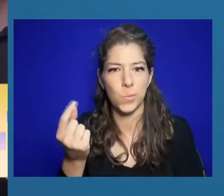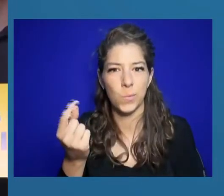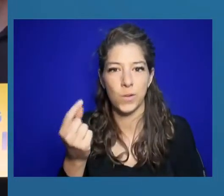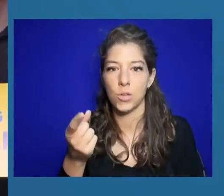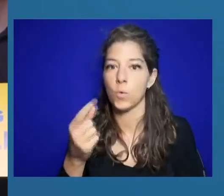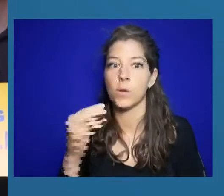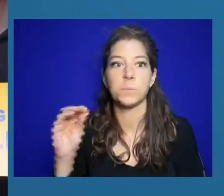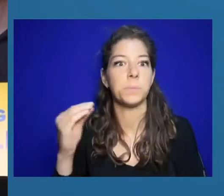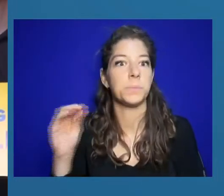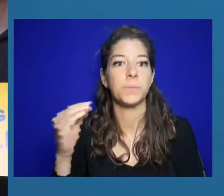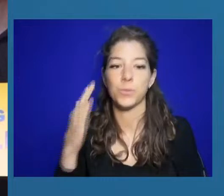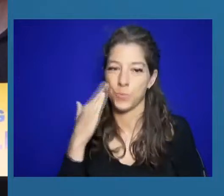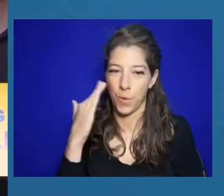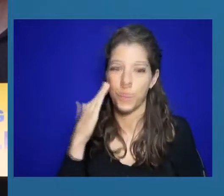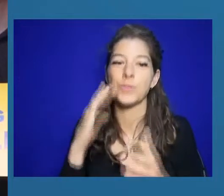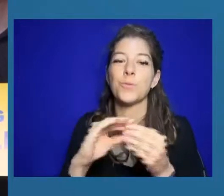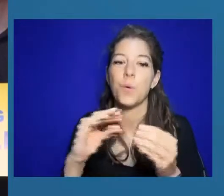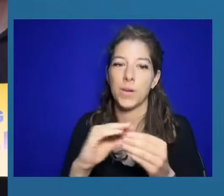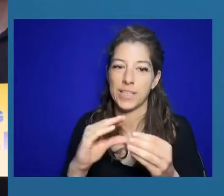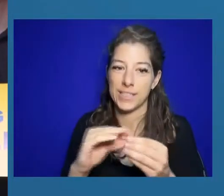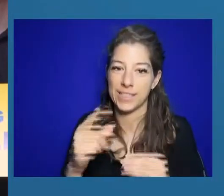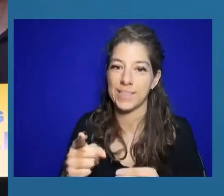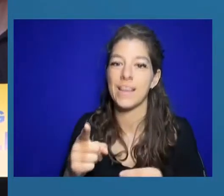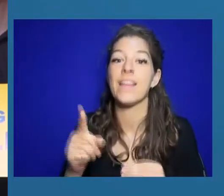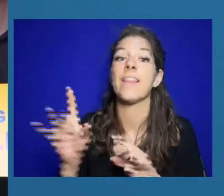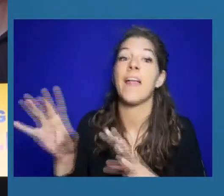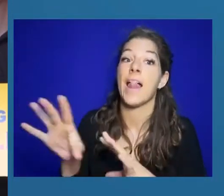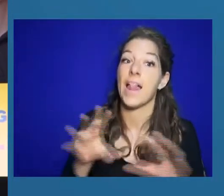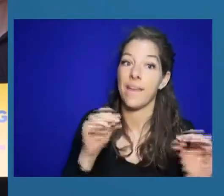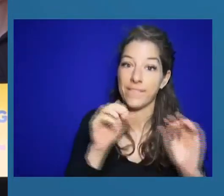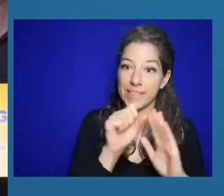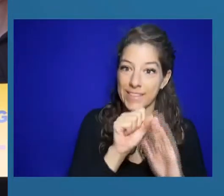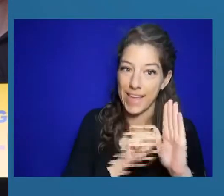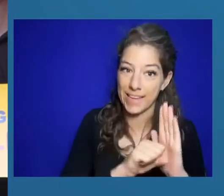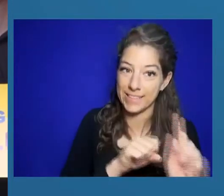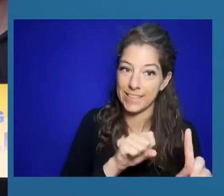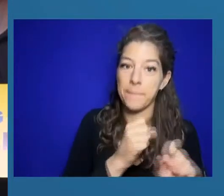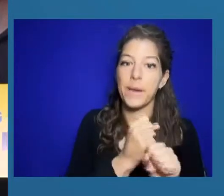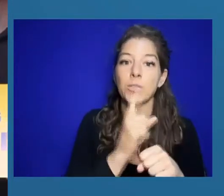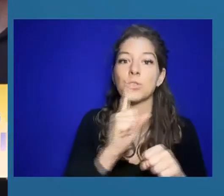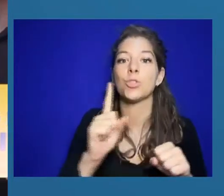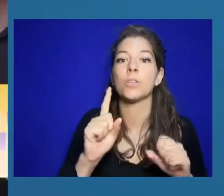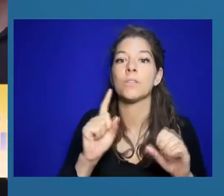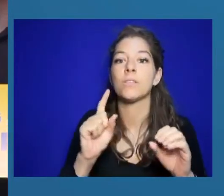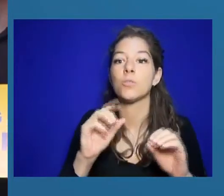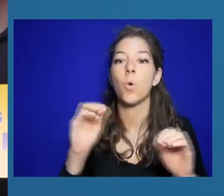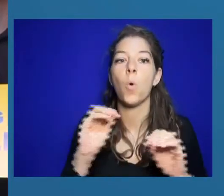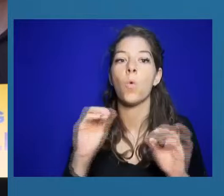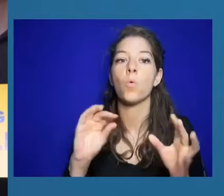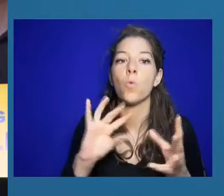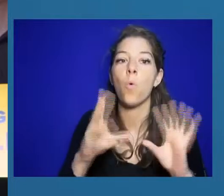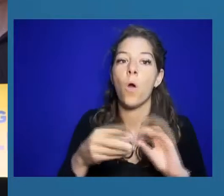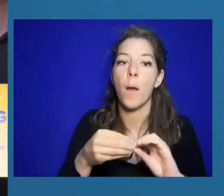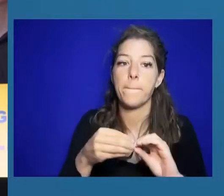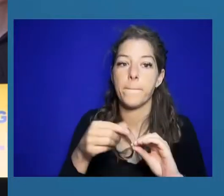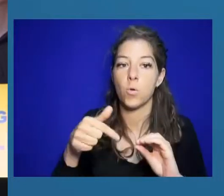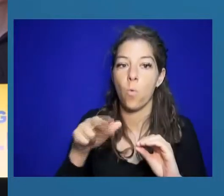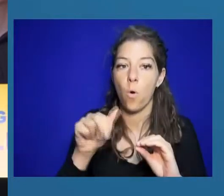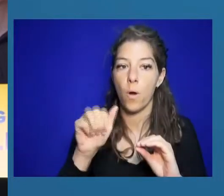heads know this story. They left their state to make sure there was not a quorum for a